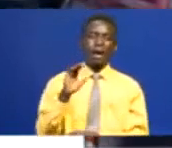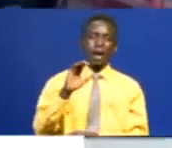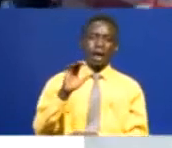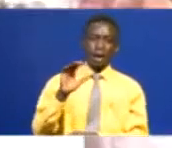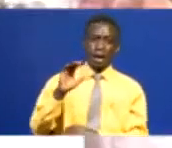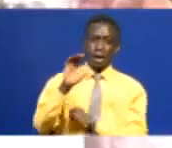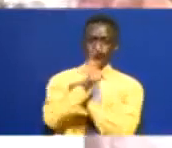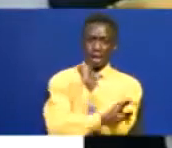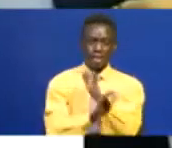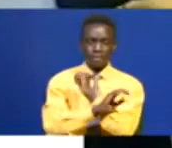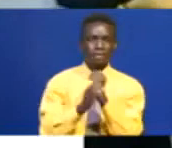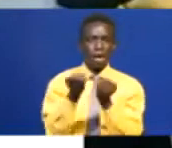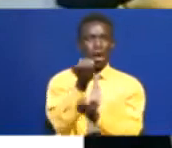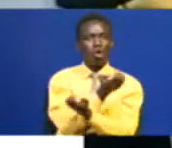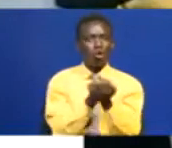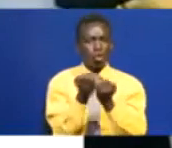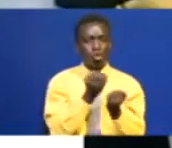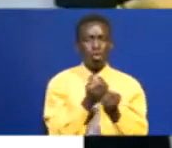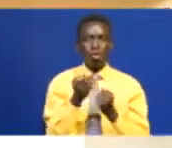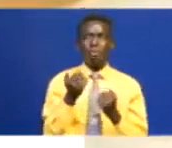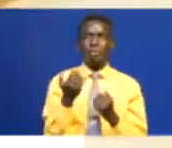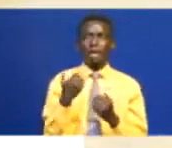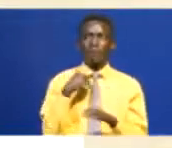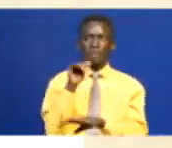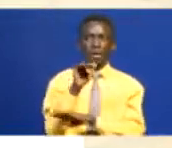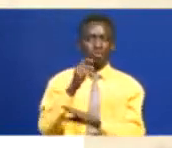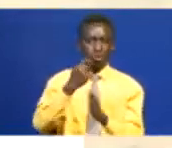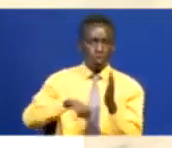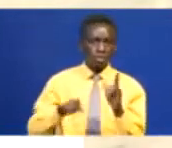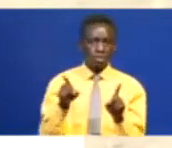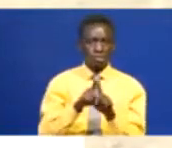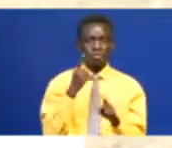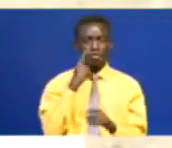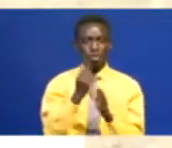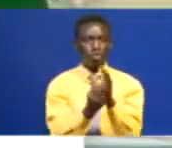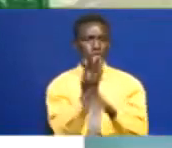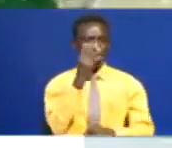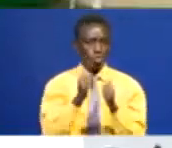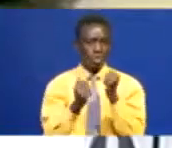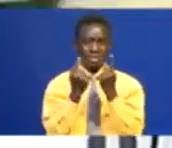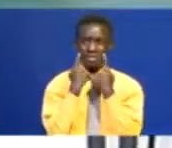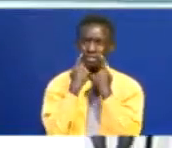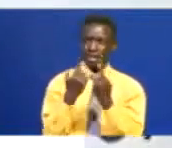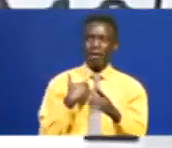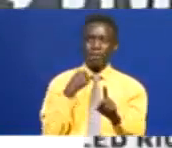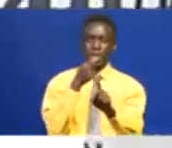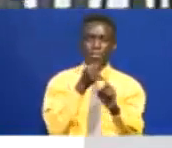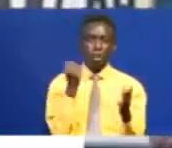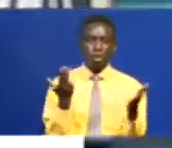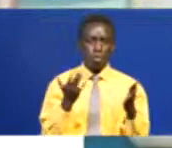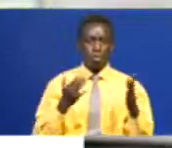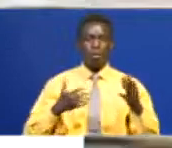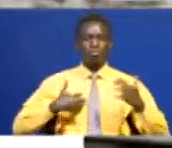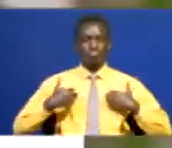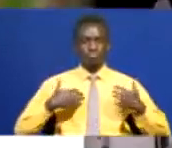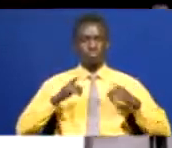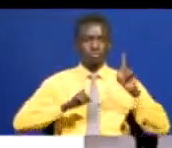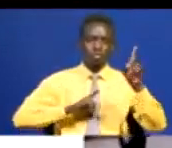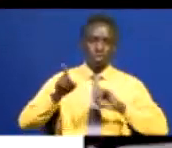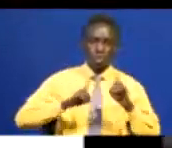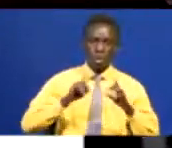high borrowing costs and commodity prices for lackluster growth, which they said outweighed the impact of tourism spending and